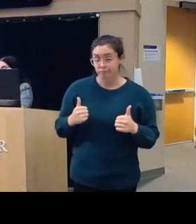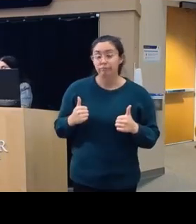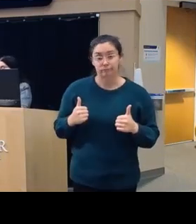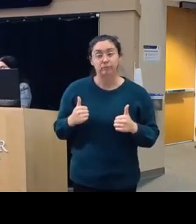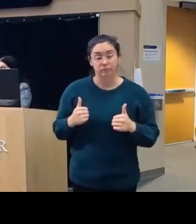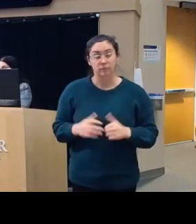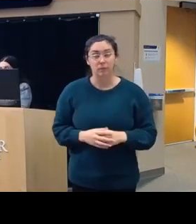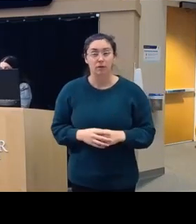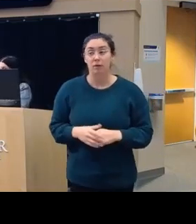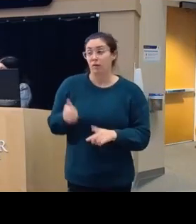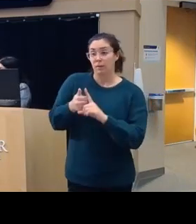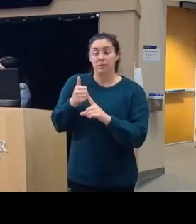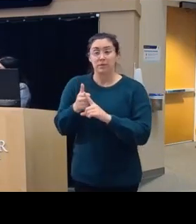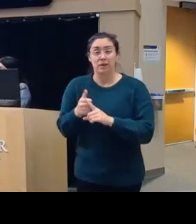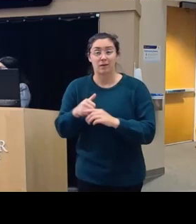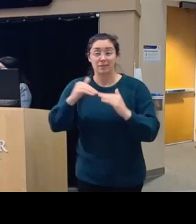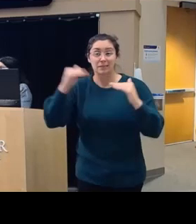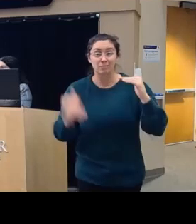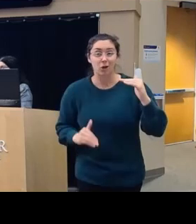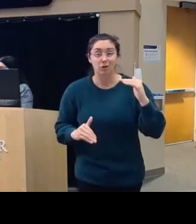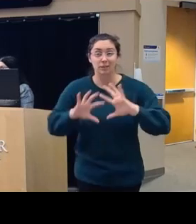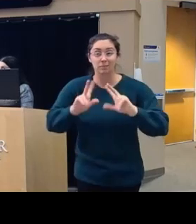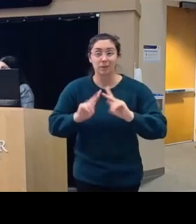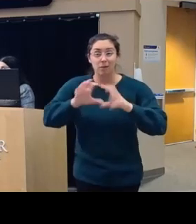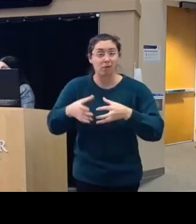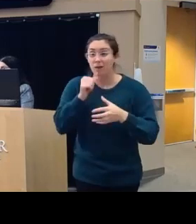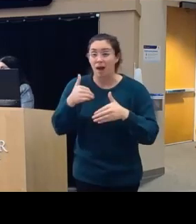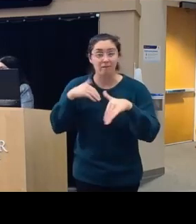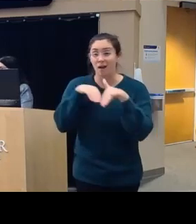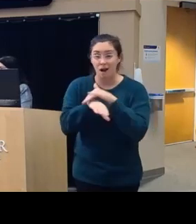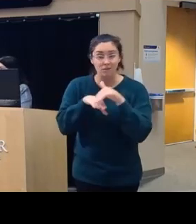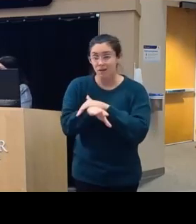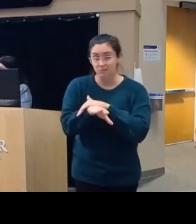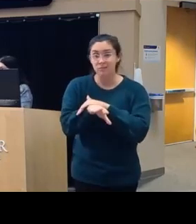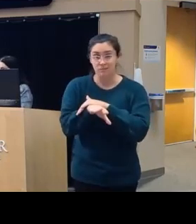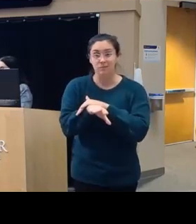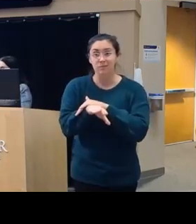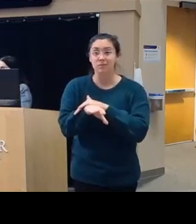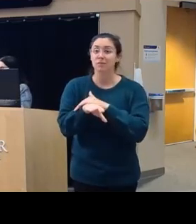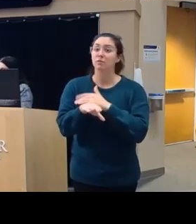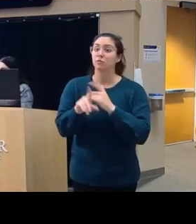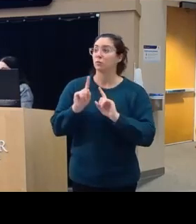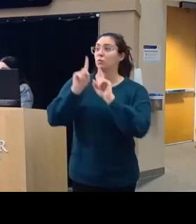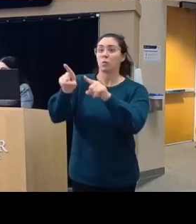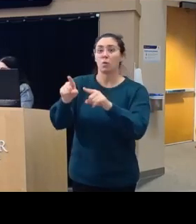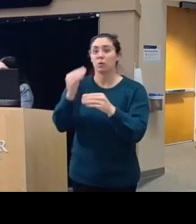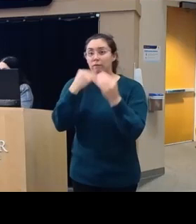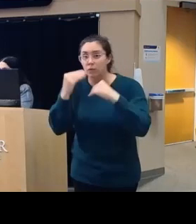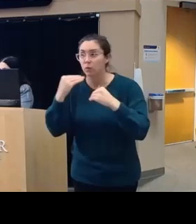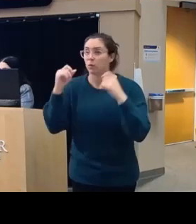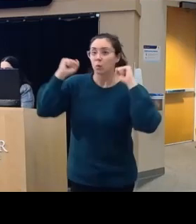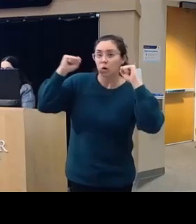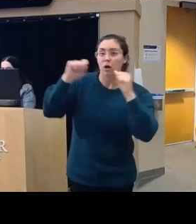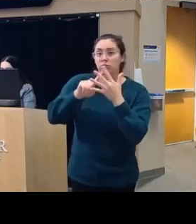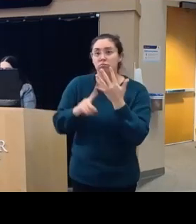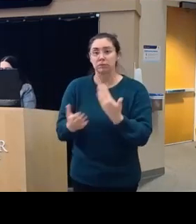that they can be considered a disparities population, may not have access to some of the advantages to being